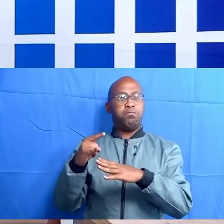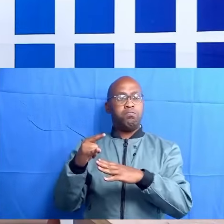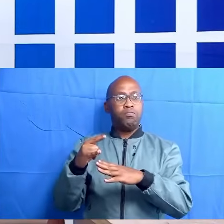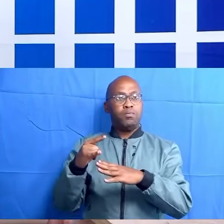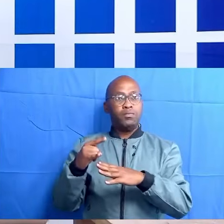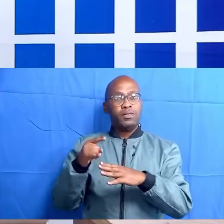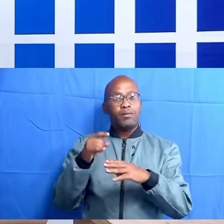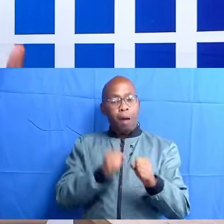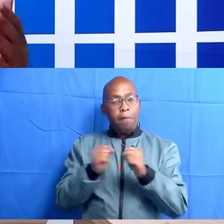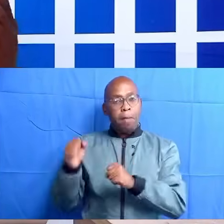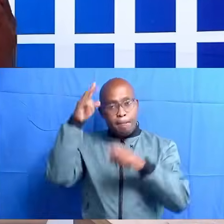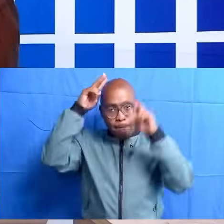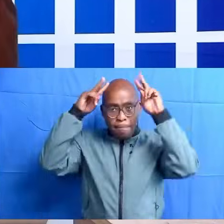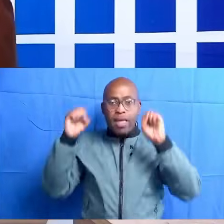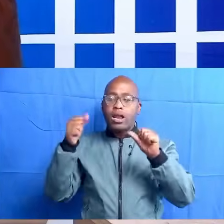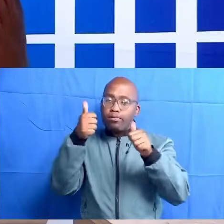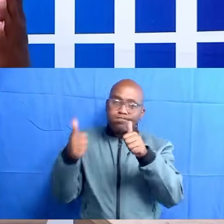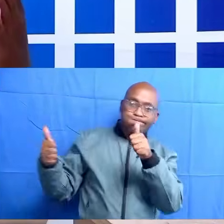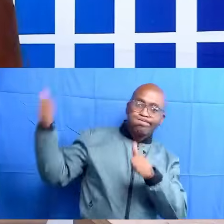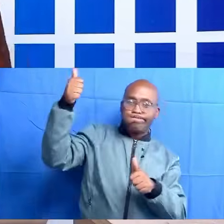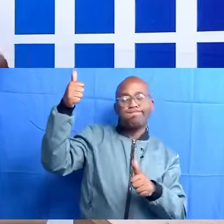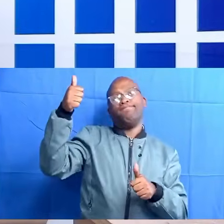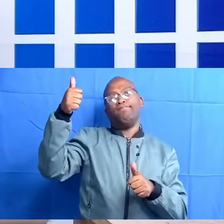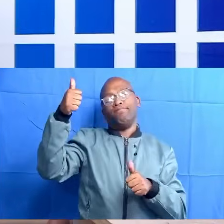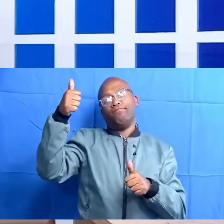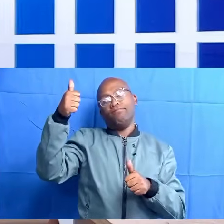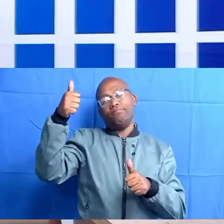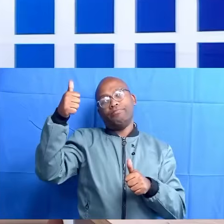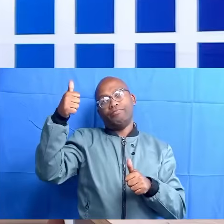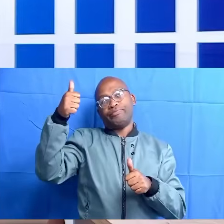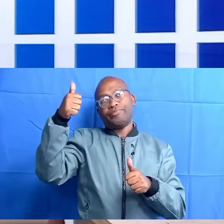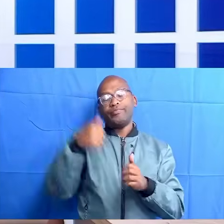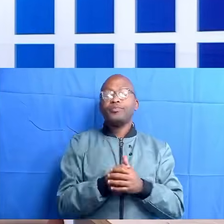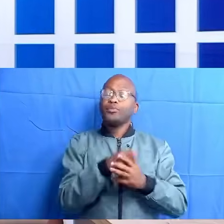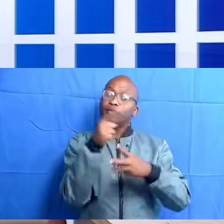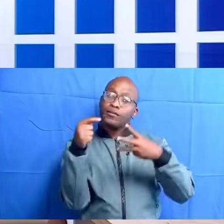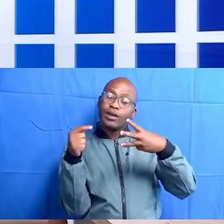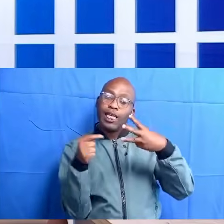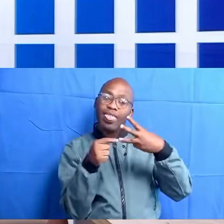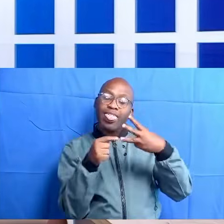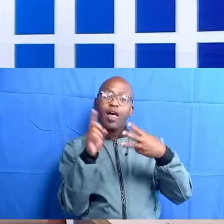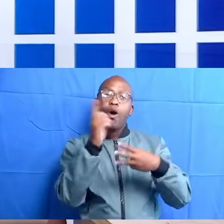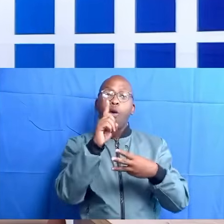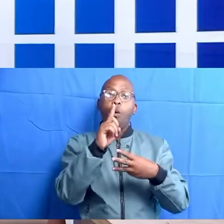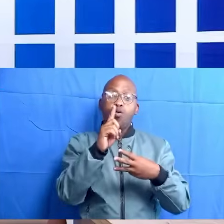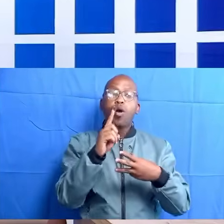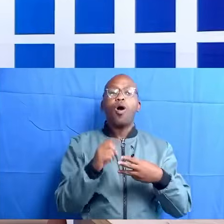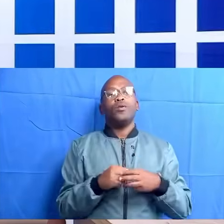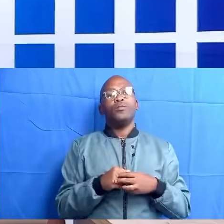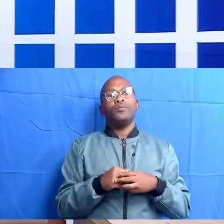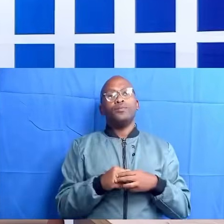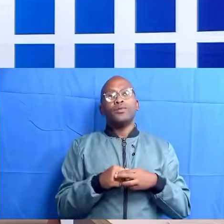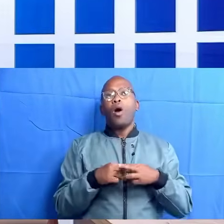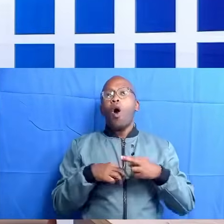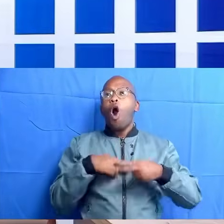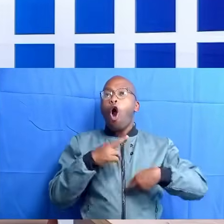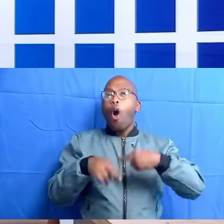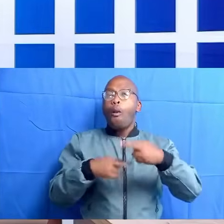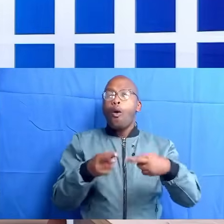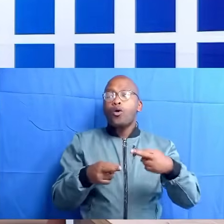was introduced by the United States of America, which was Operation Ranch